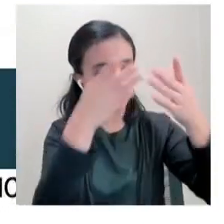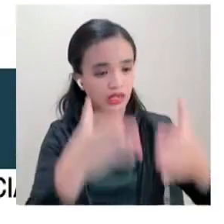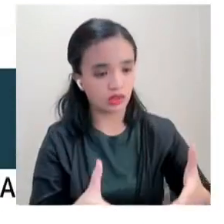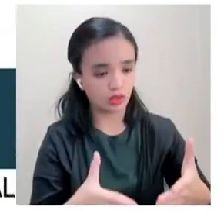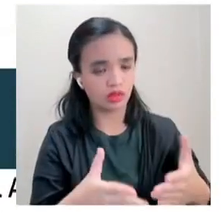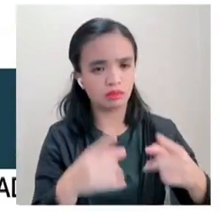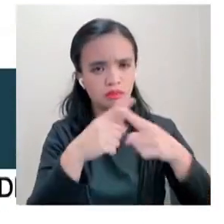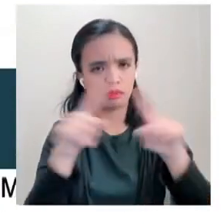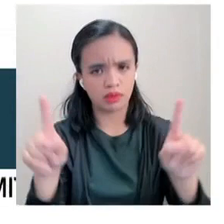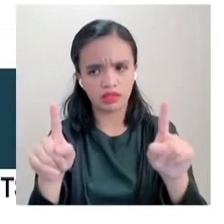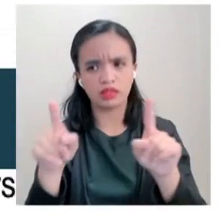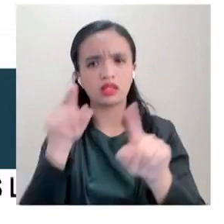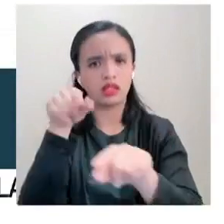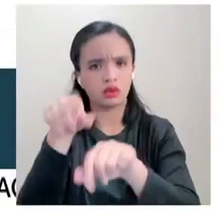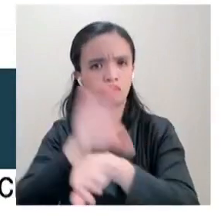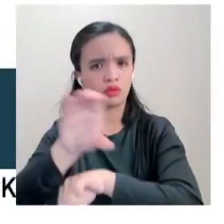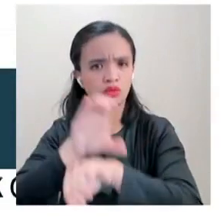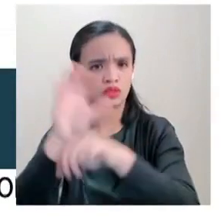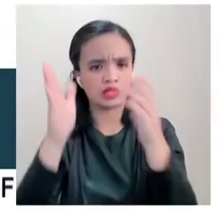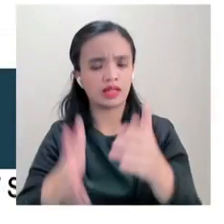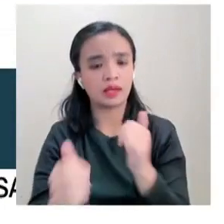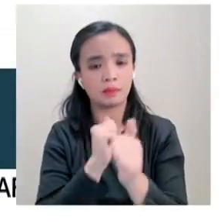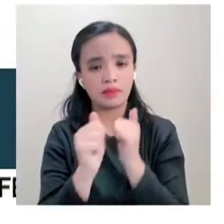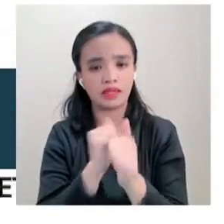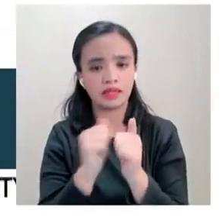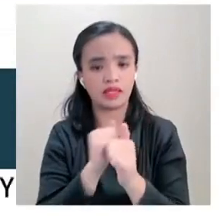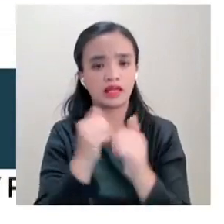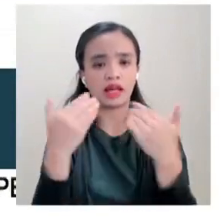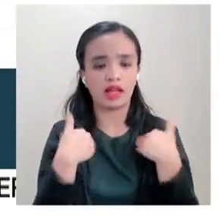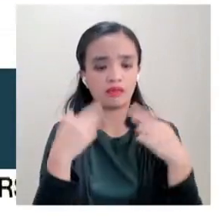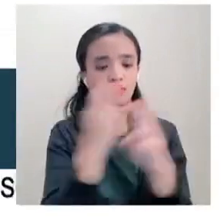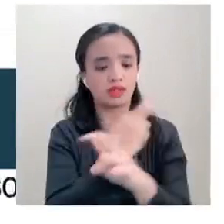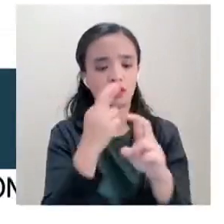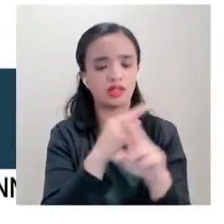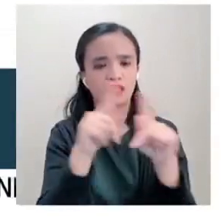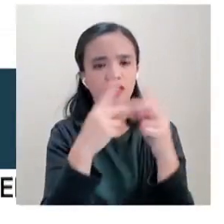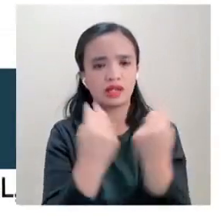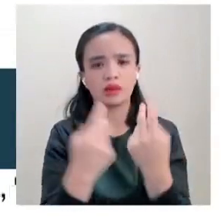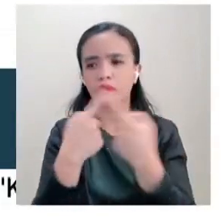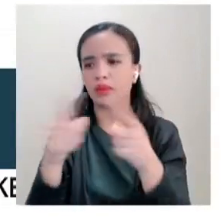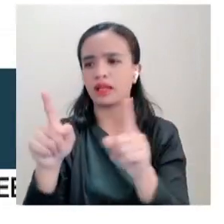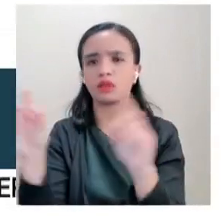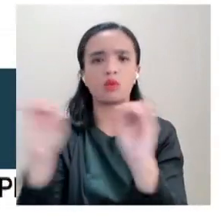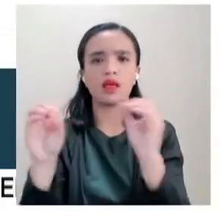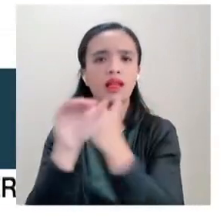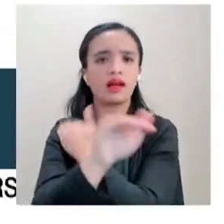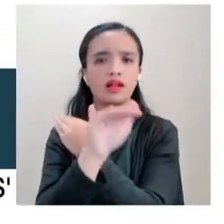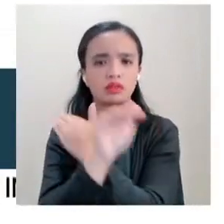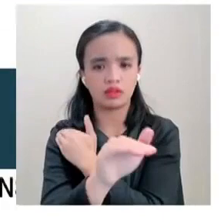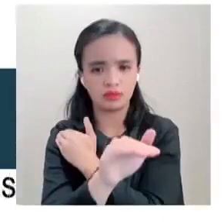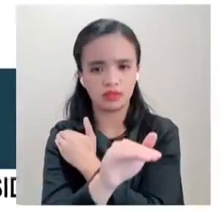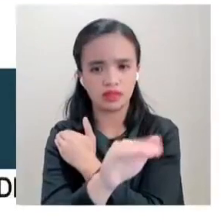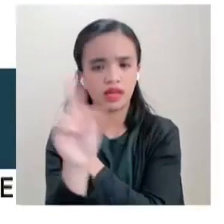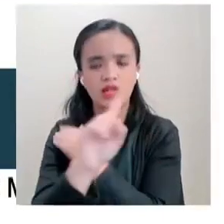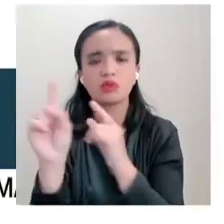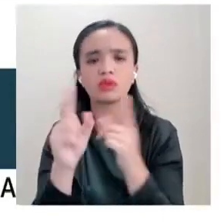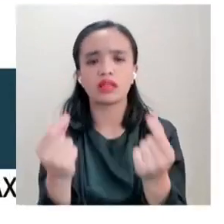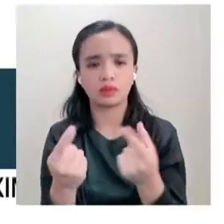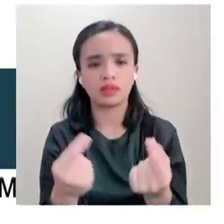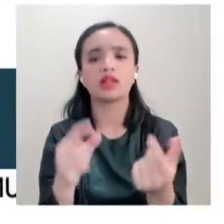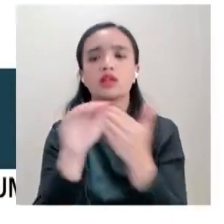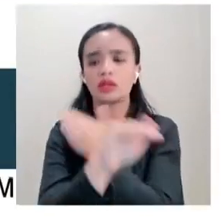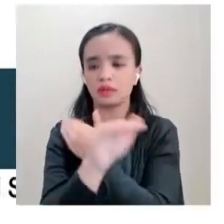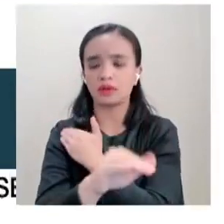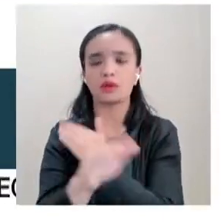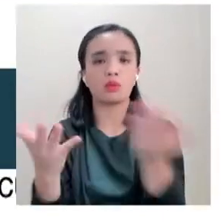you are a consultant. It simply means you have the plantilla position, but you don't have accountability in what you will do. The accountability will go